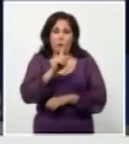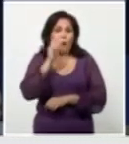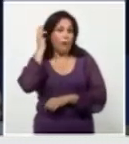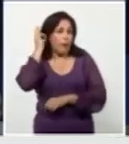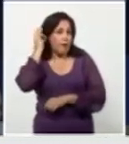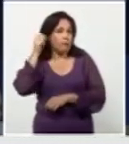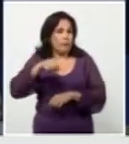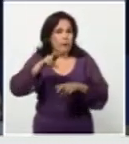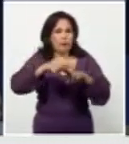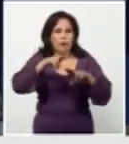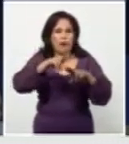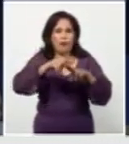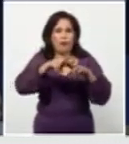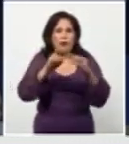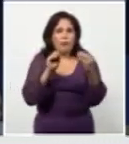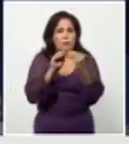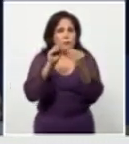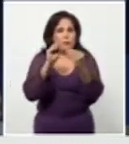contact, and